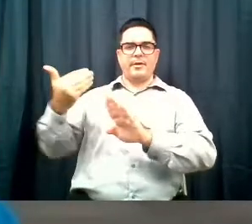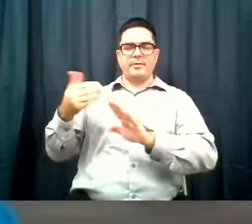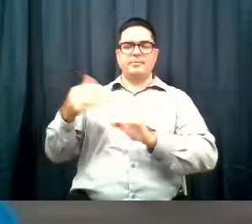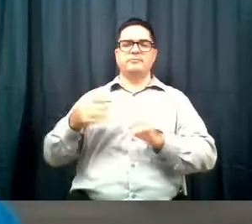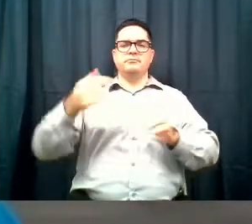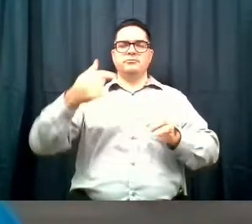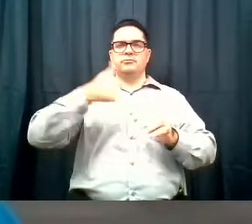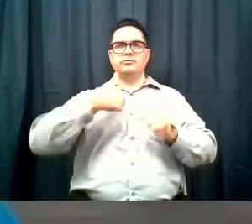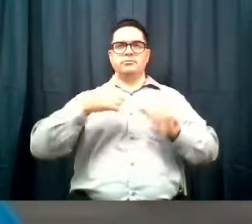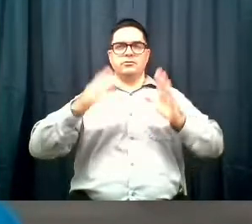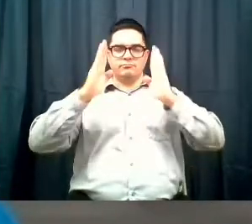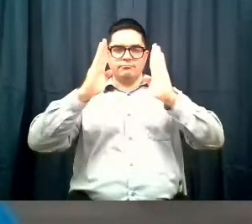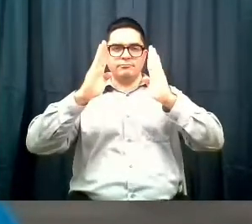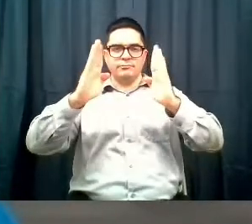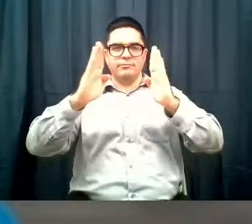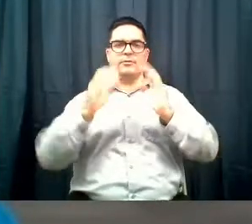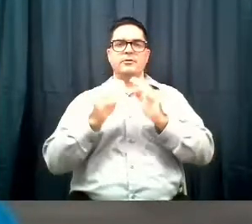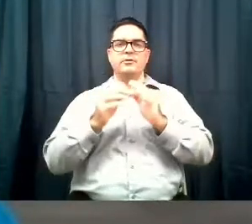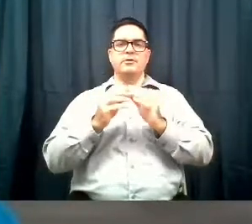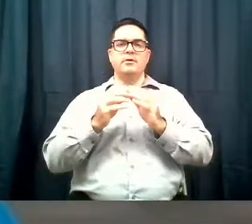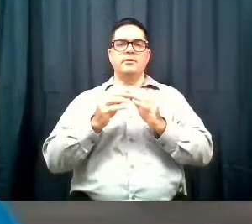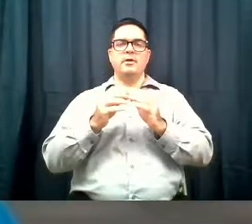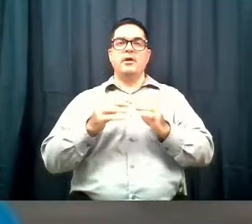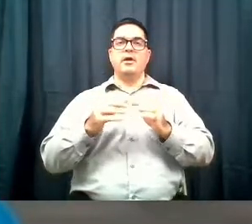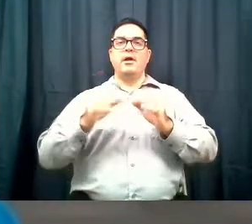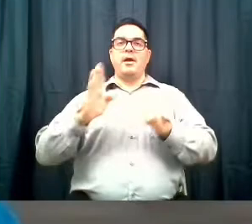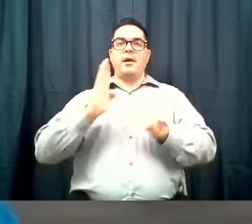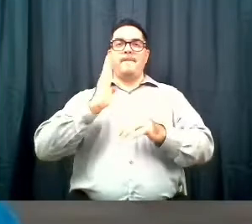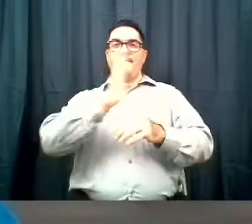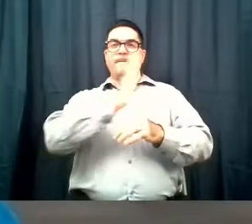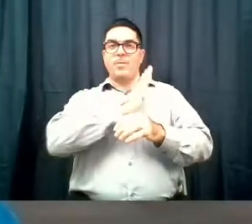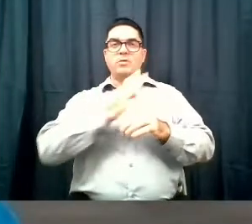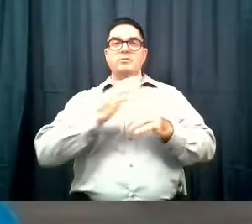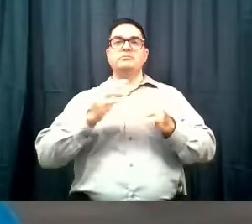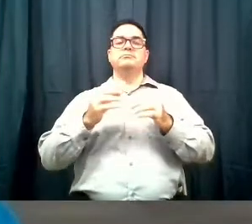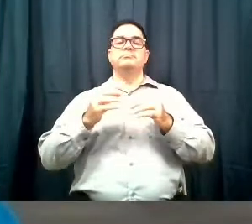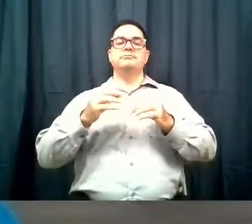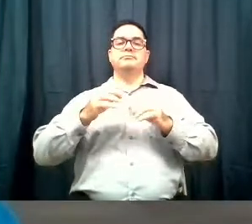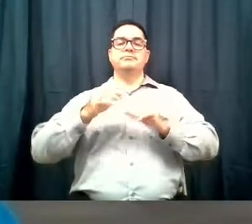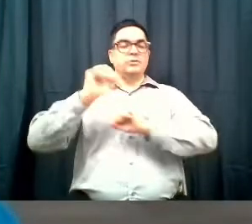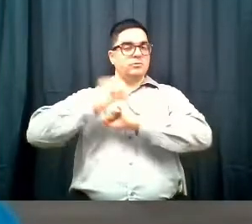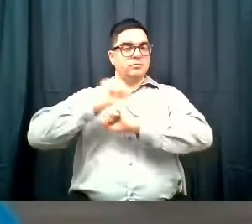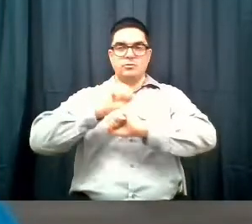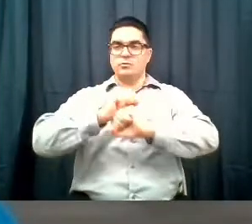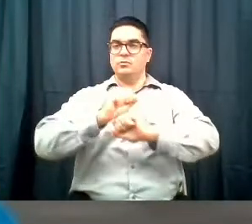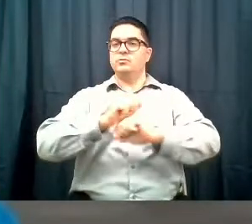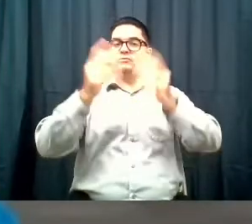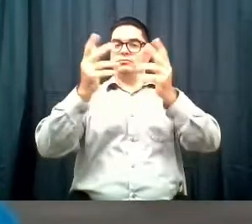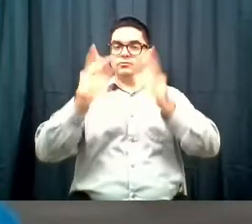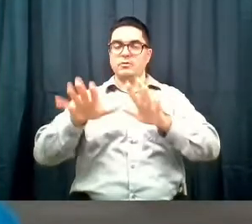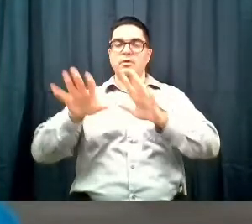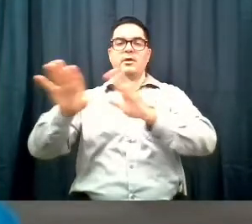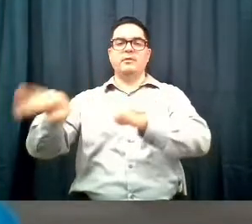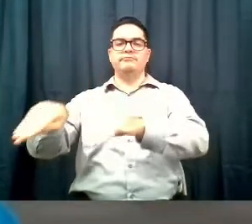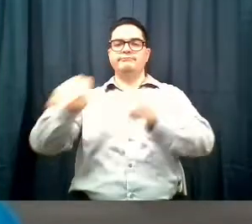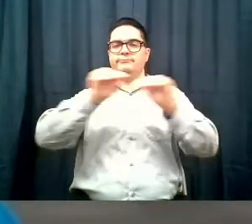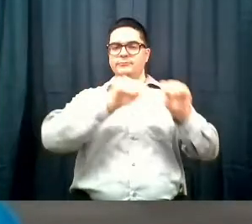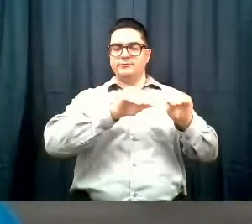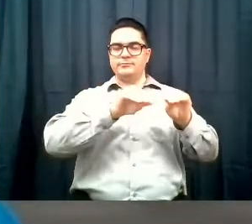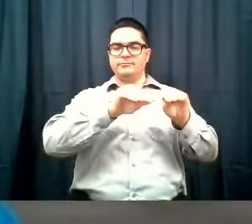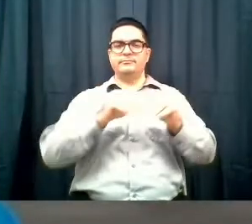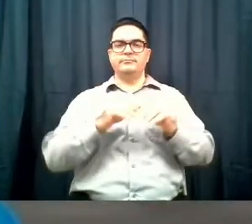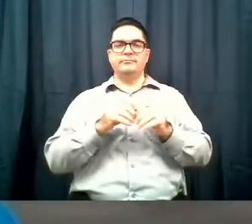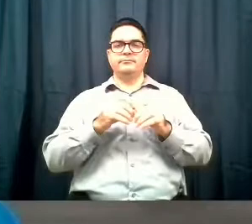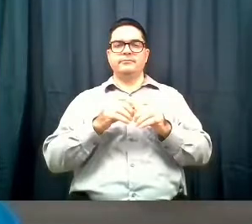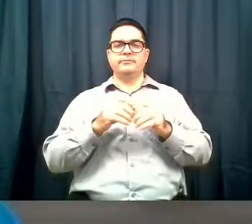for the board to be able to complete its work and go away. That included access to capital markets and 4 years of balanced budgets on a